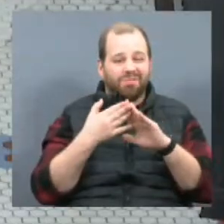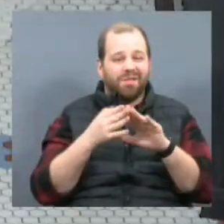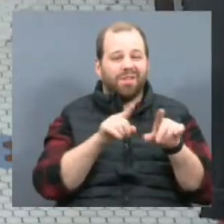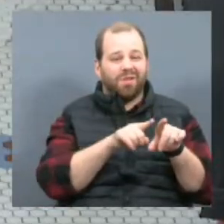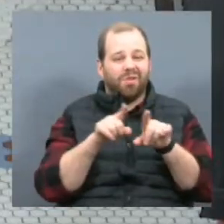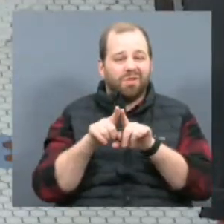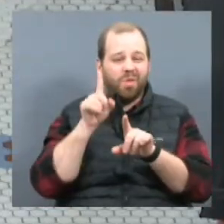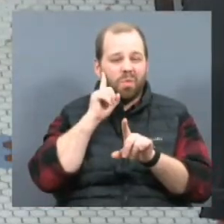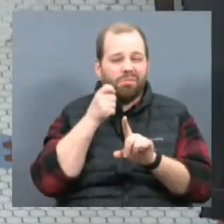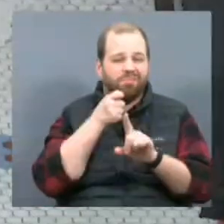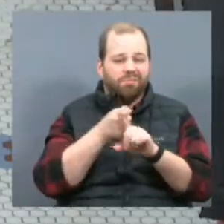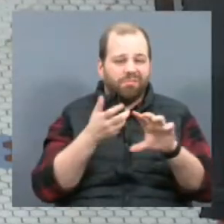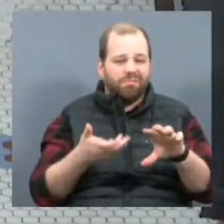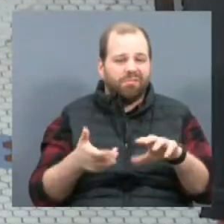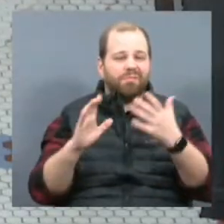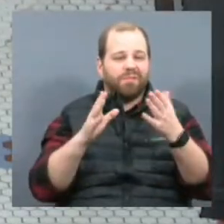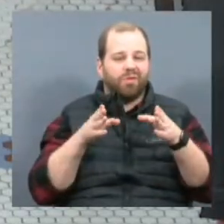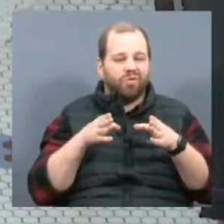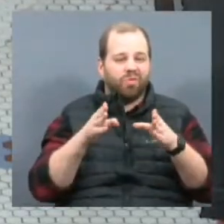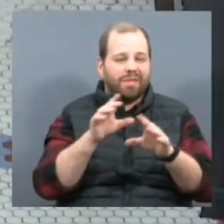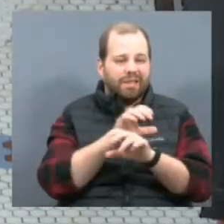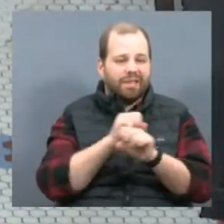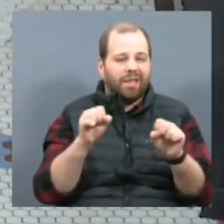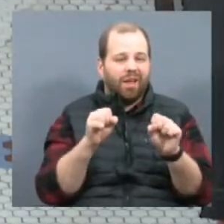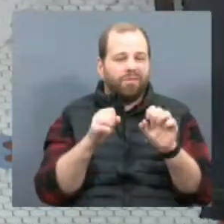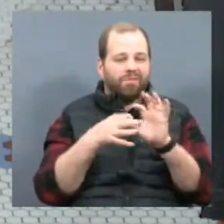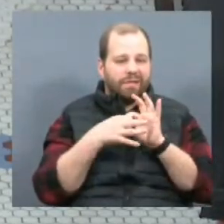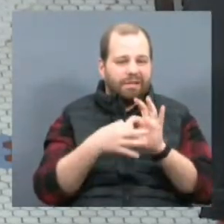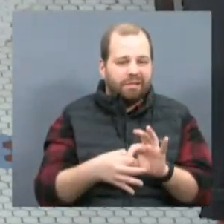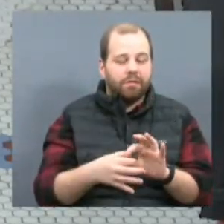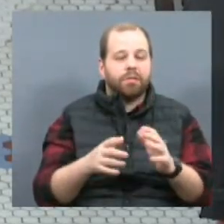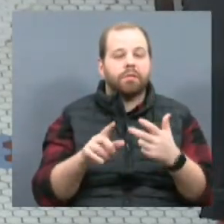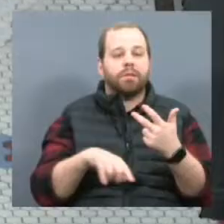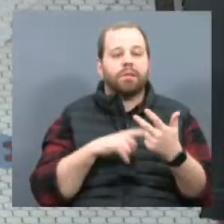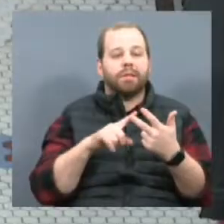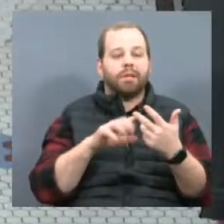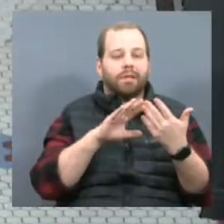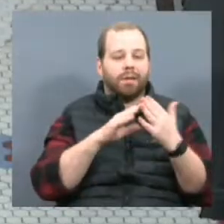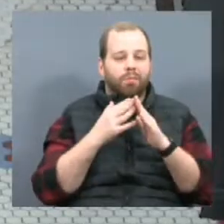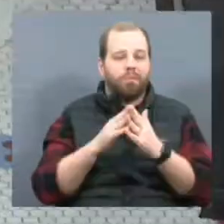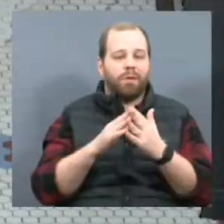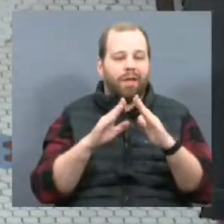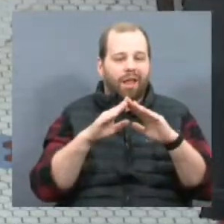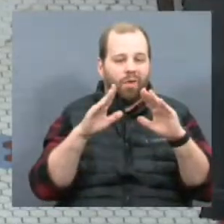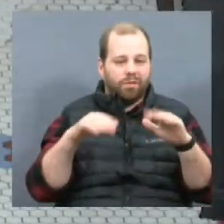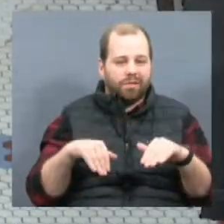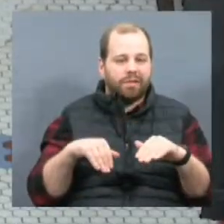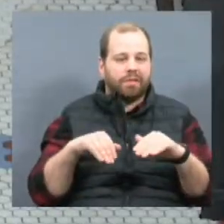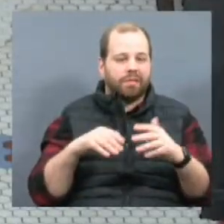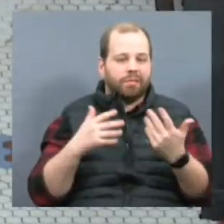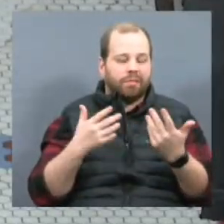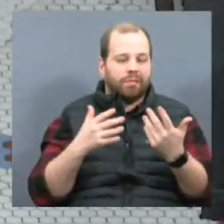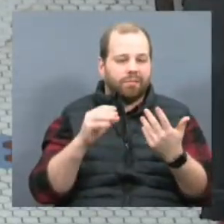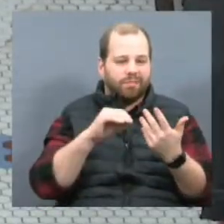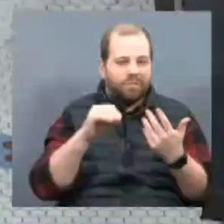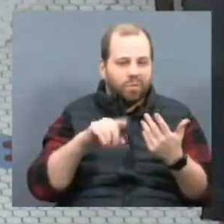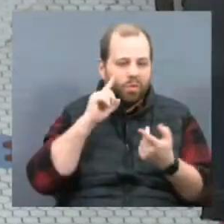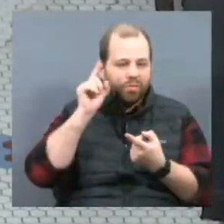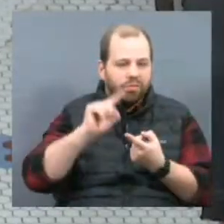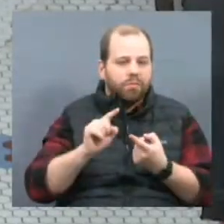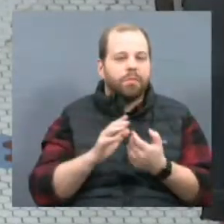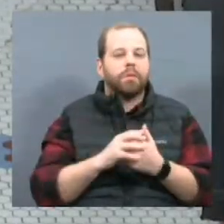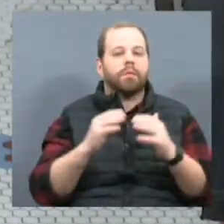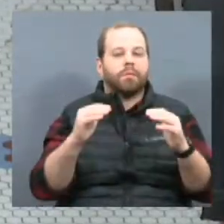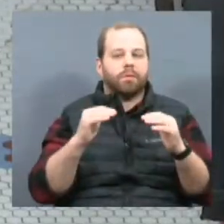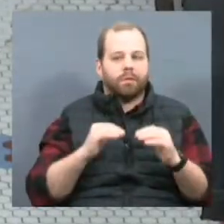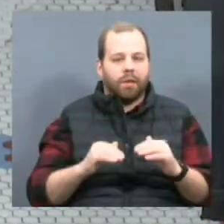streetscape continuity, reduce the neighborhood housing stock, which is critical to Hillcrest, and you would diminish